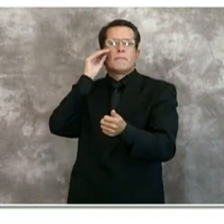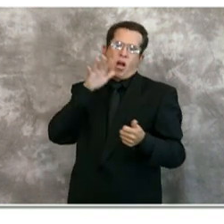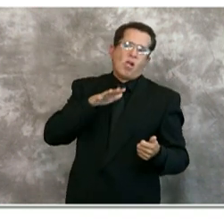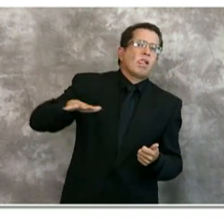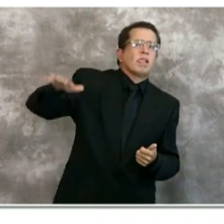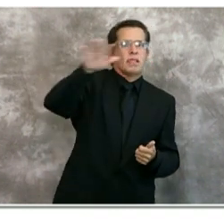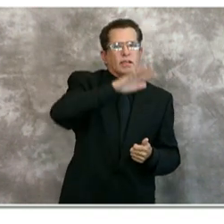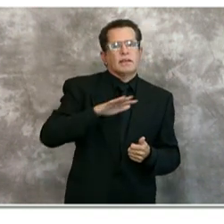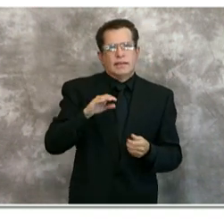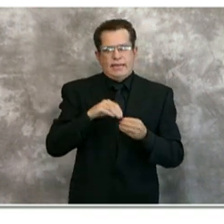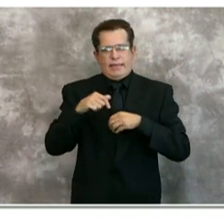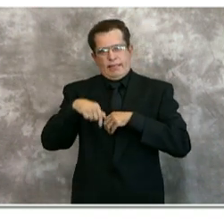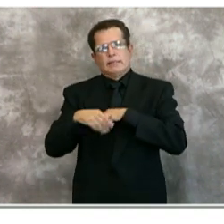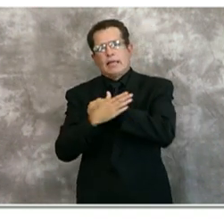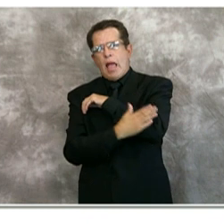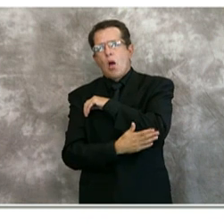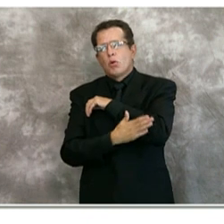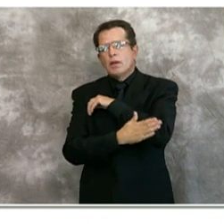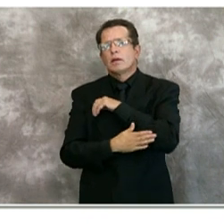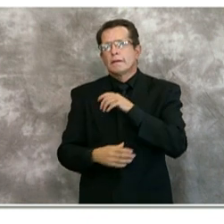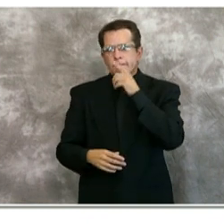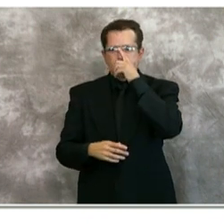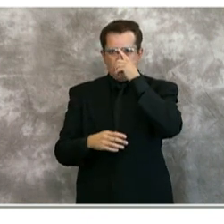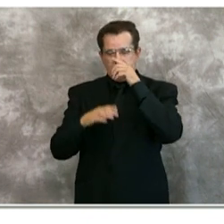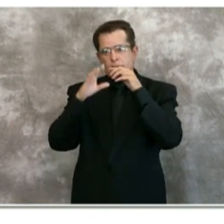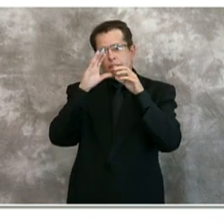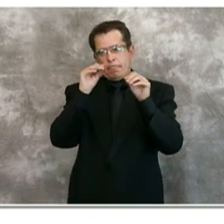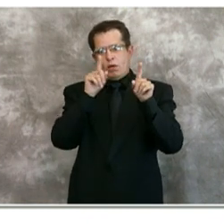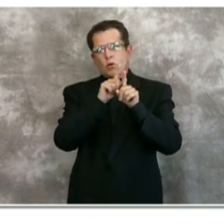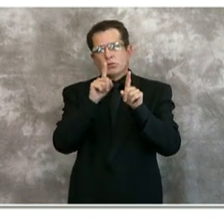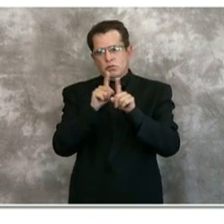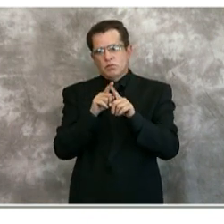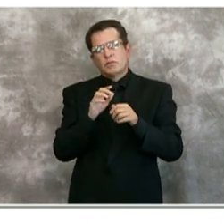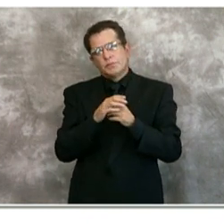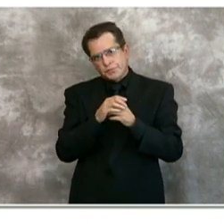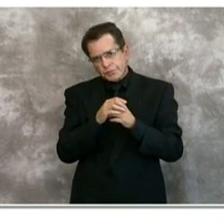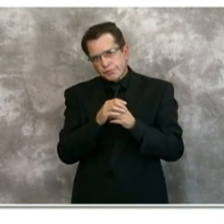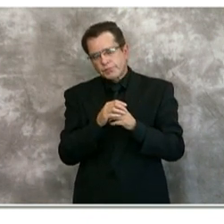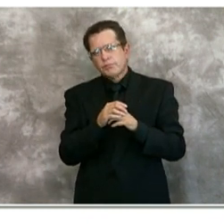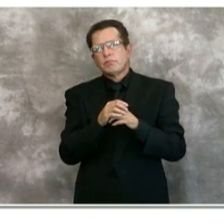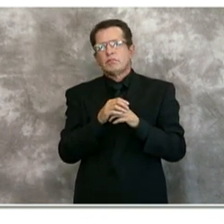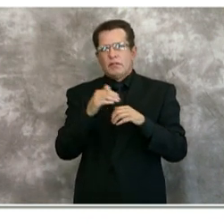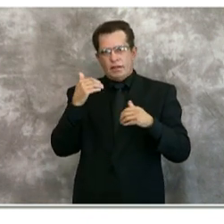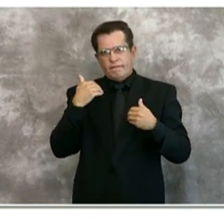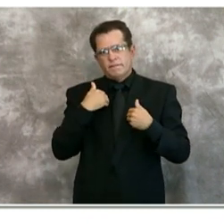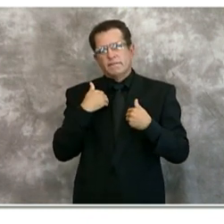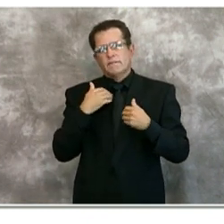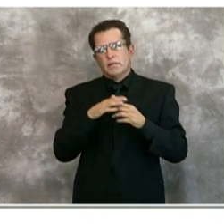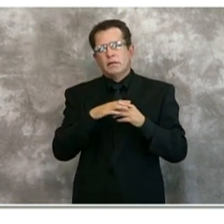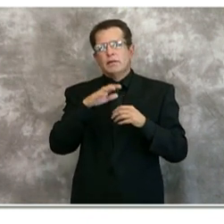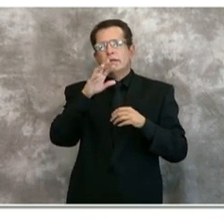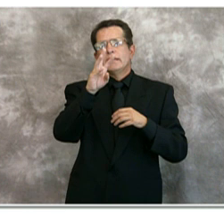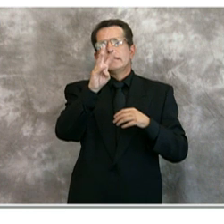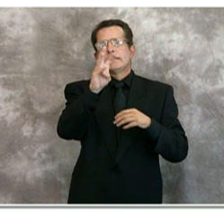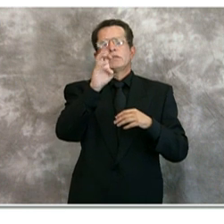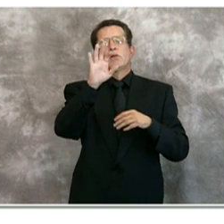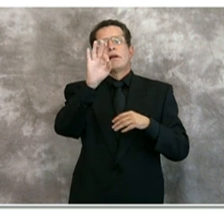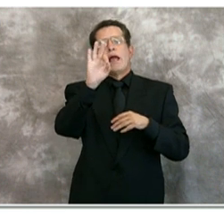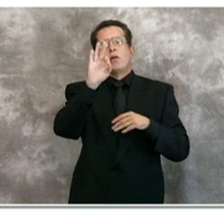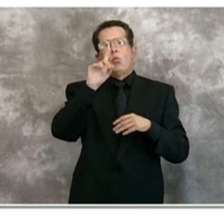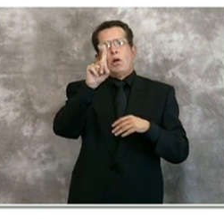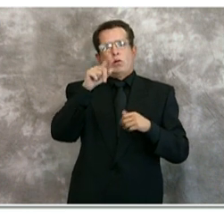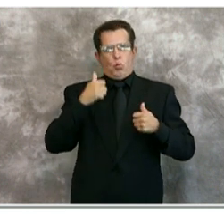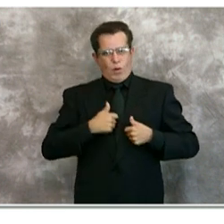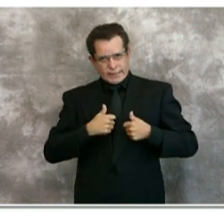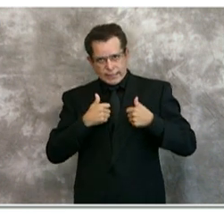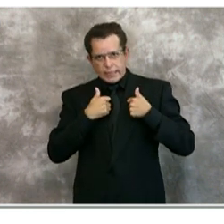total, associated with this or these type settings, there have been 690 residents